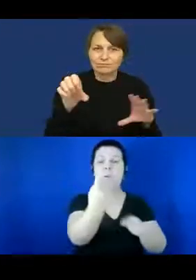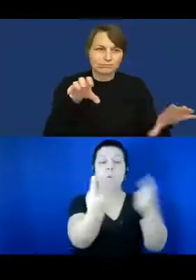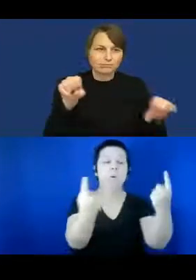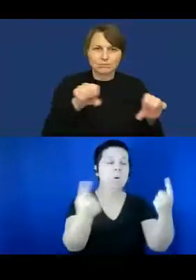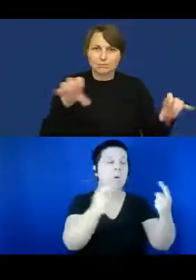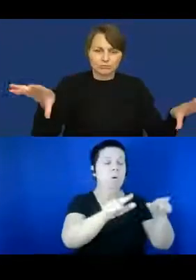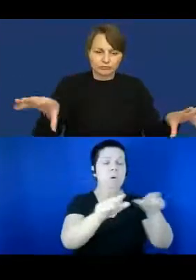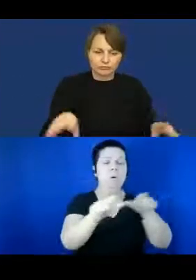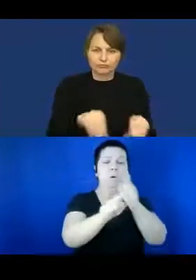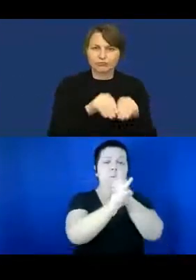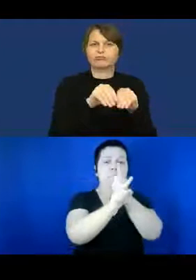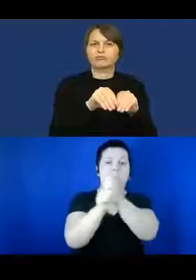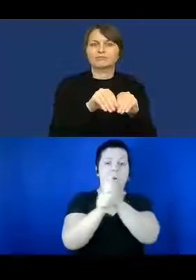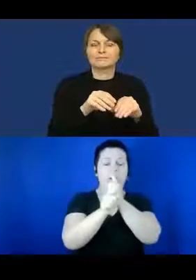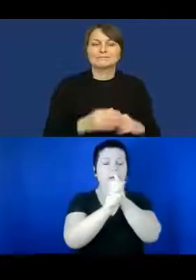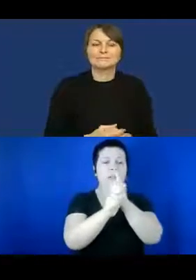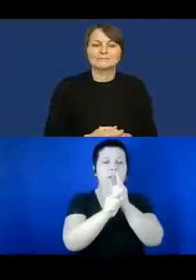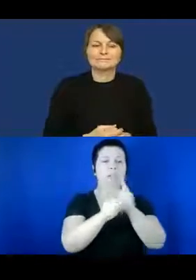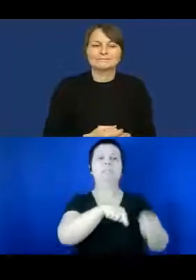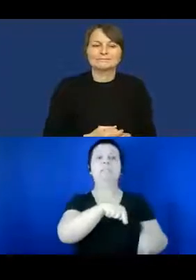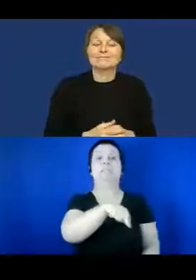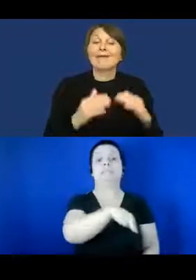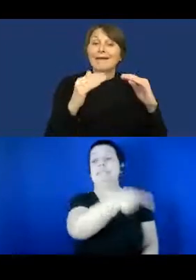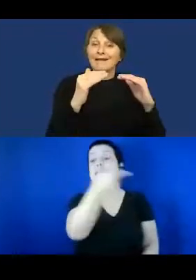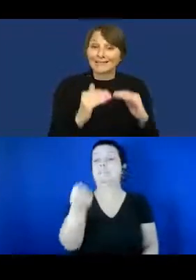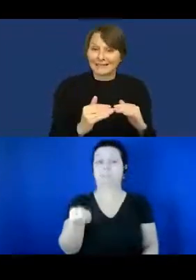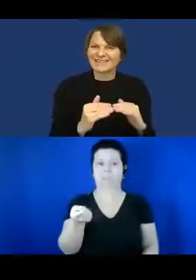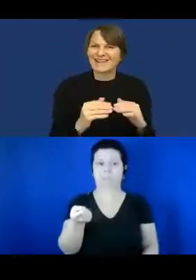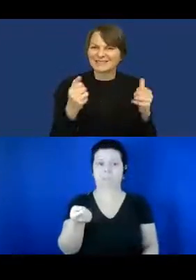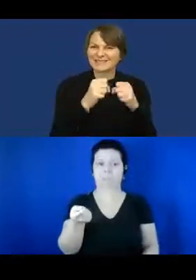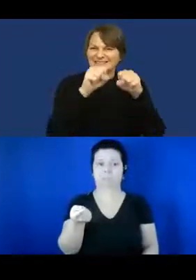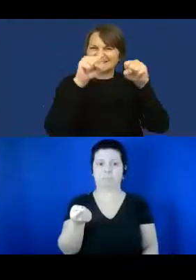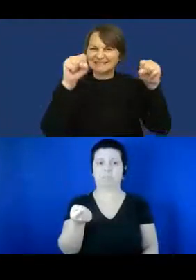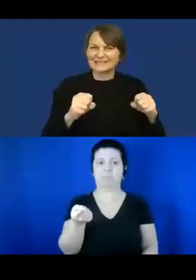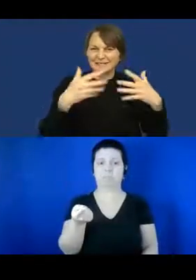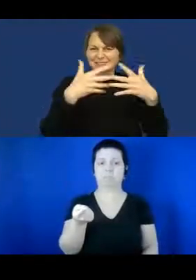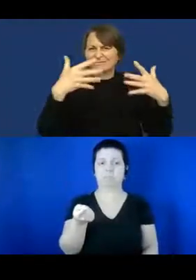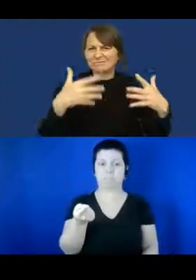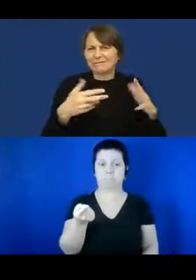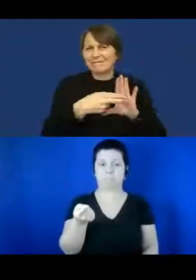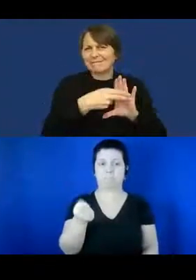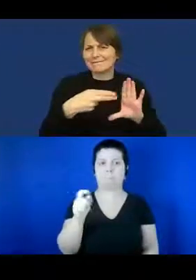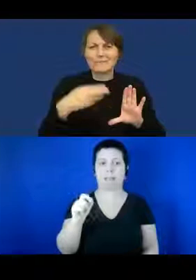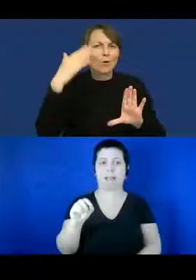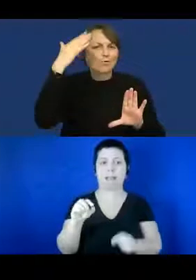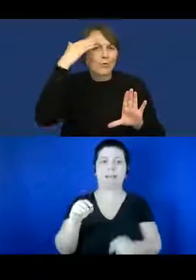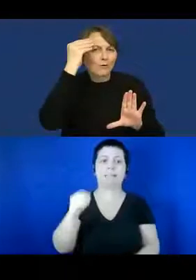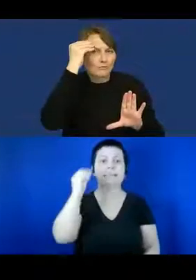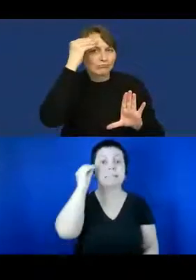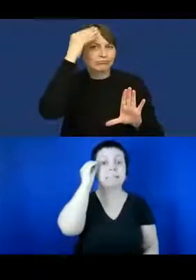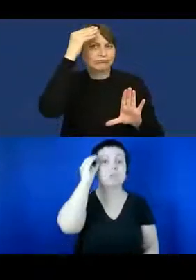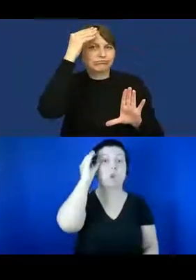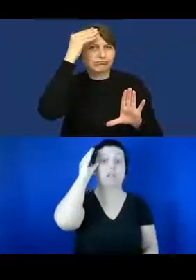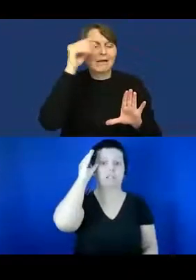forth. Then the semantic reasoning system in what's called the knowledge base translates these into